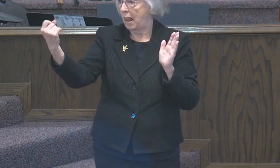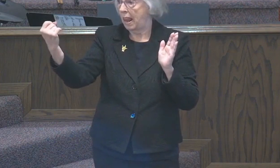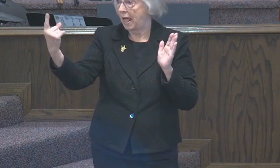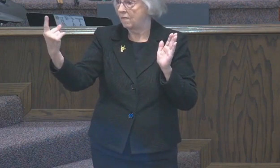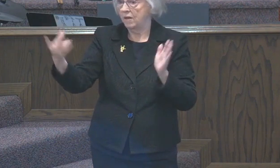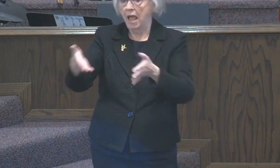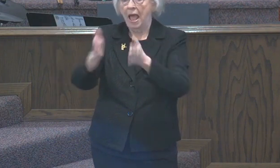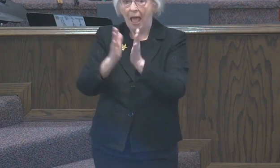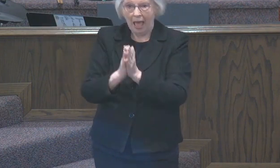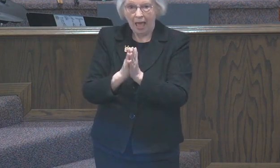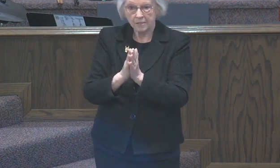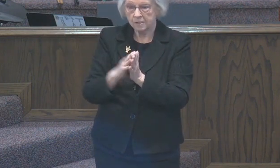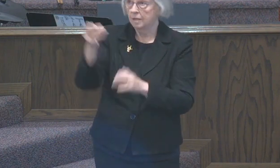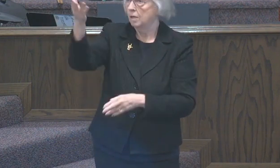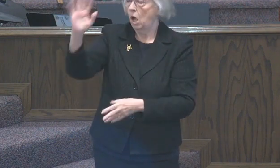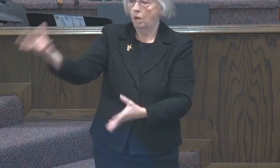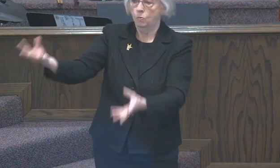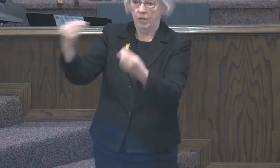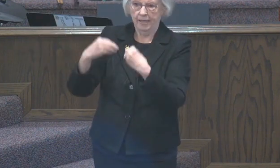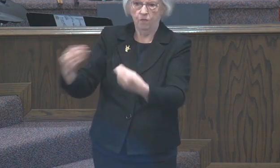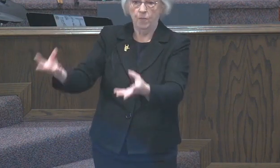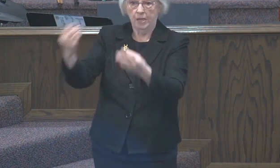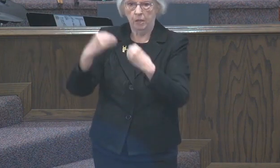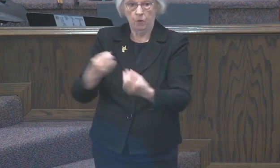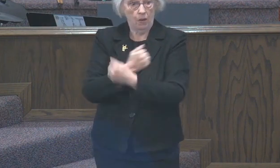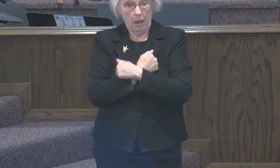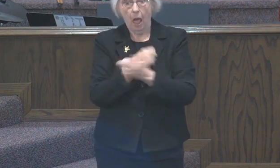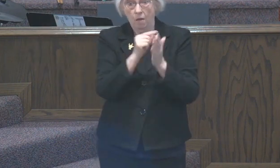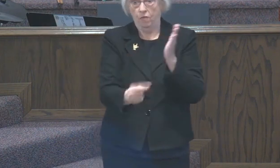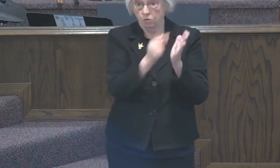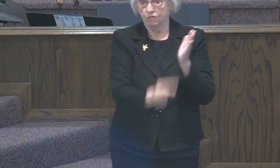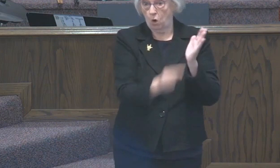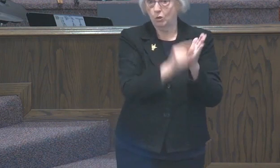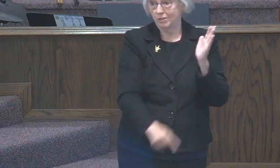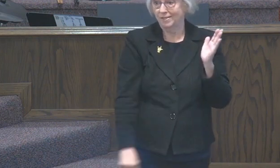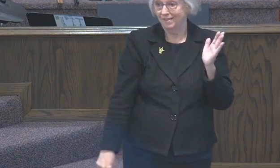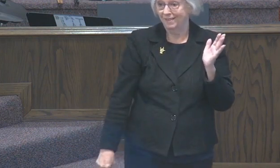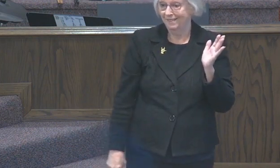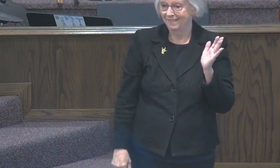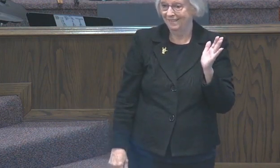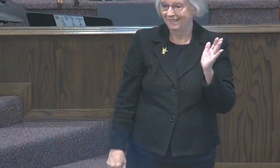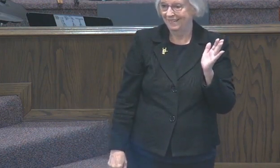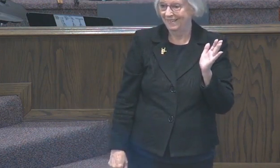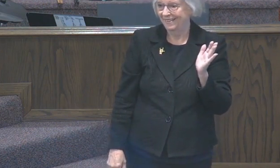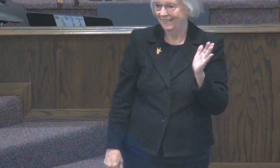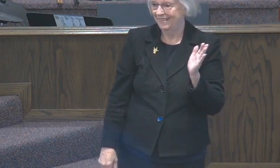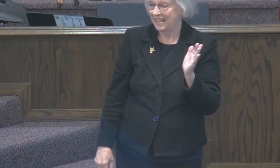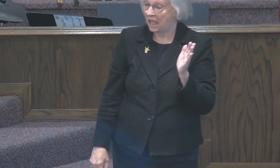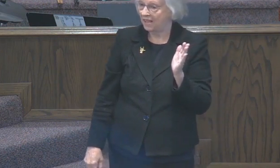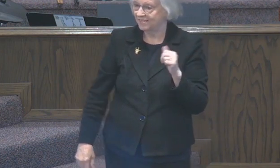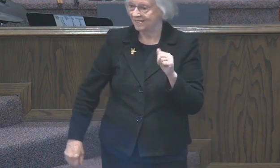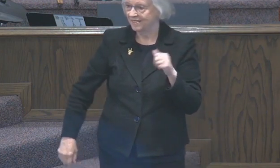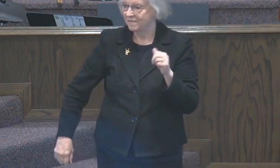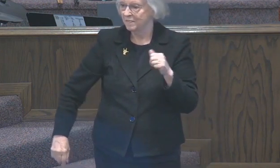you all this stuff that you need. And I would say to you that what God is saying, what Jesus is saying in verses 7 through